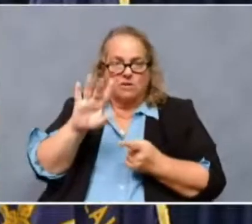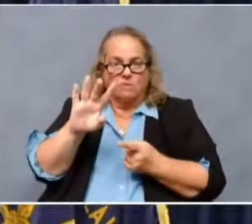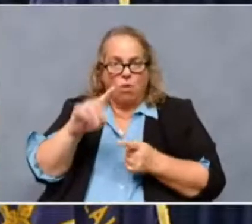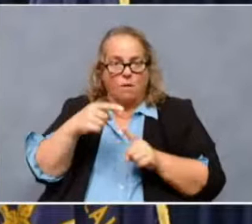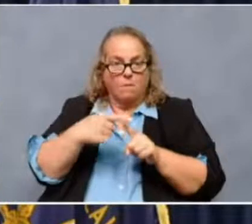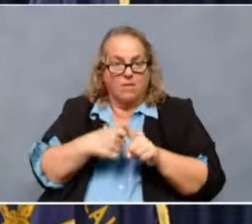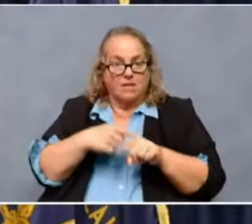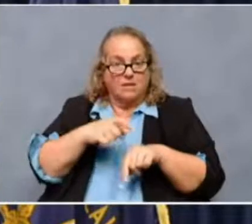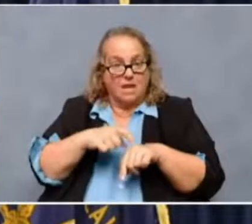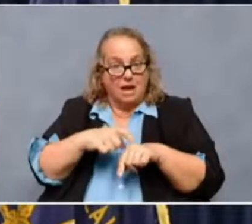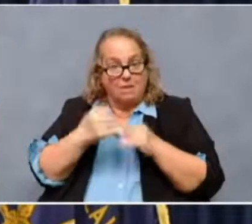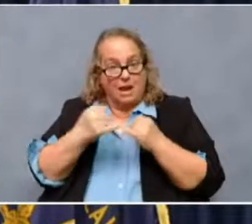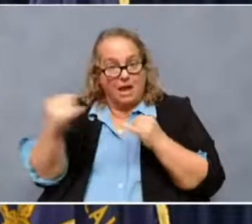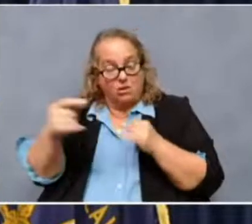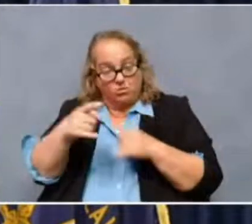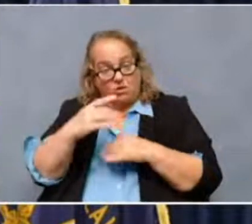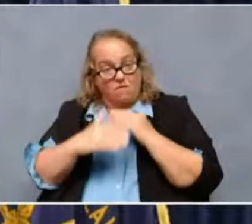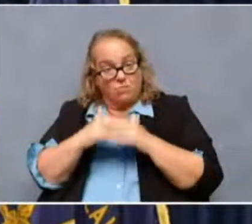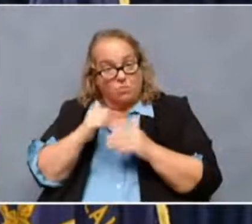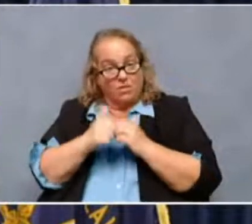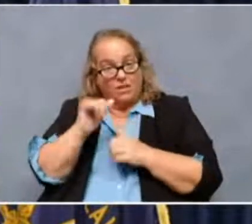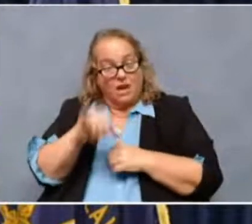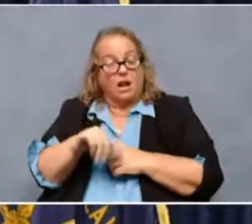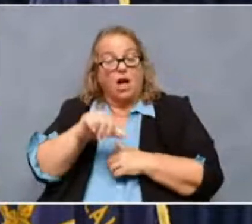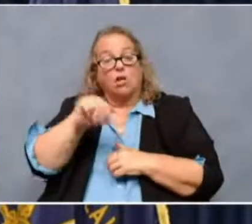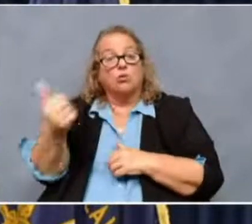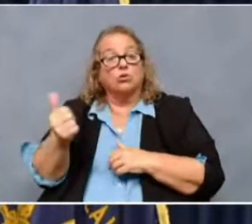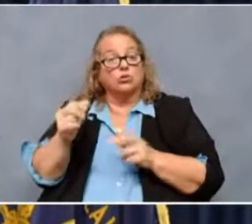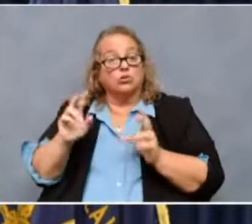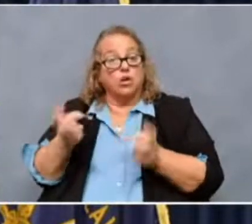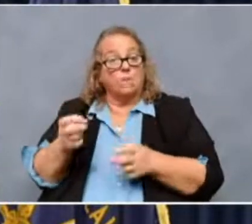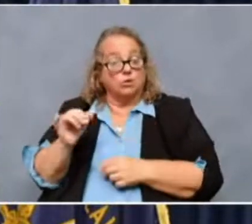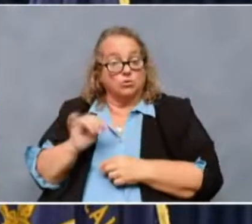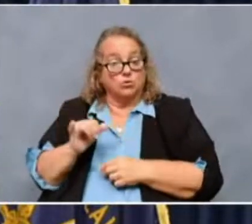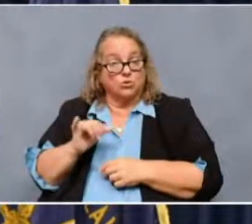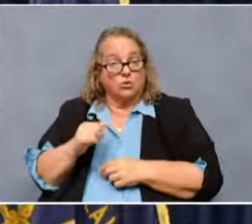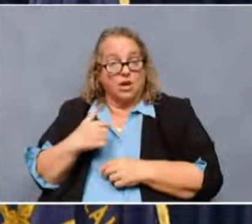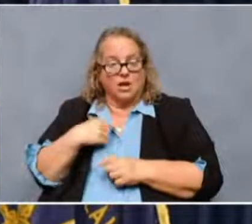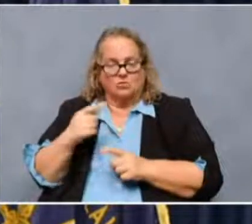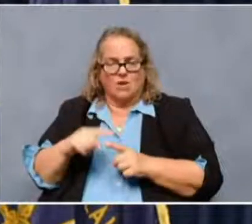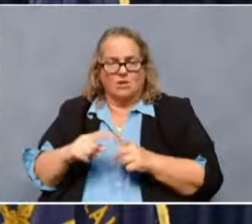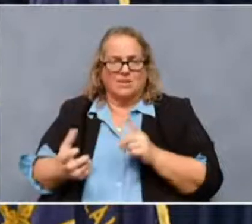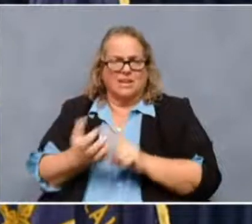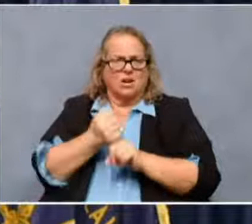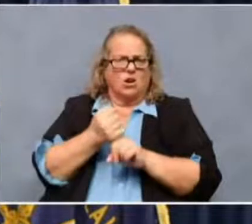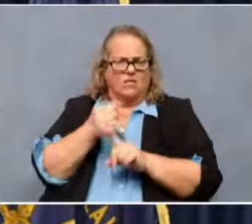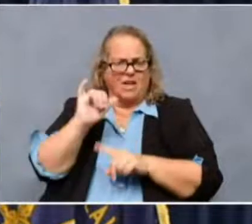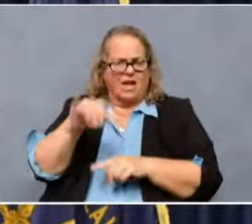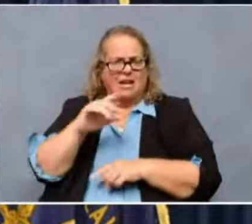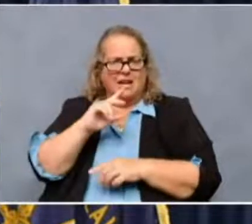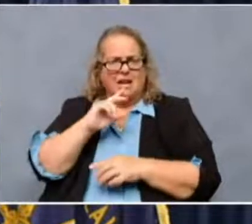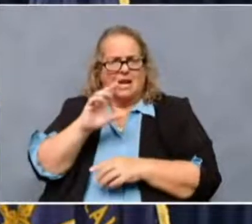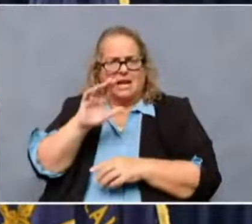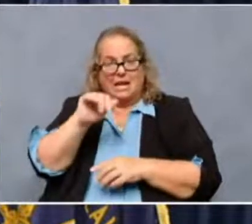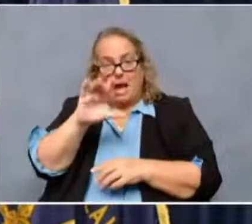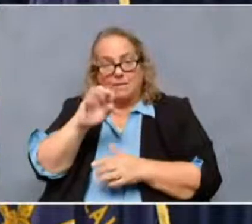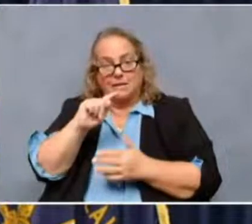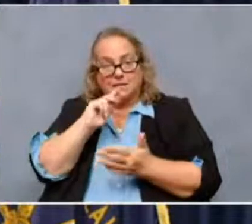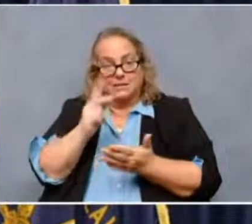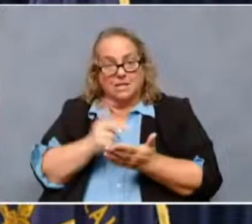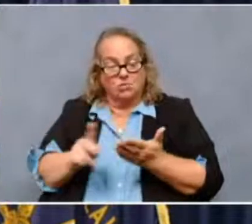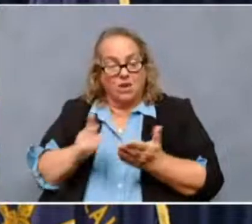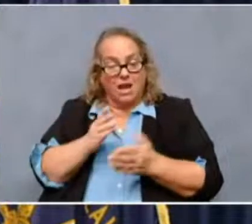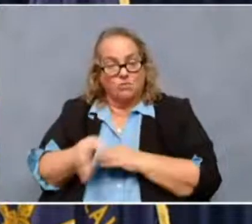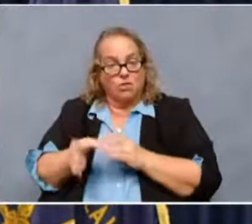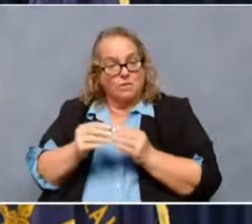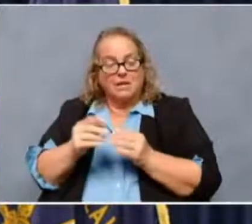with? But also the other topic too, I tried to get a hold of the cabinet secretary after the meeting and was told that they are not